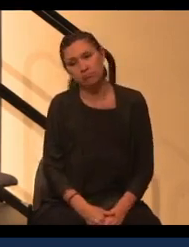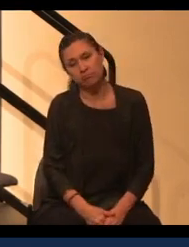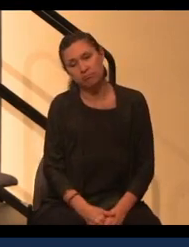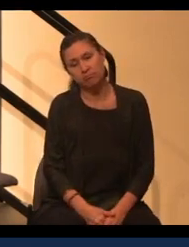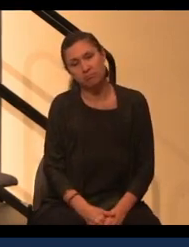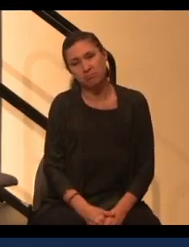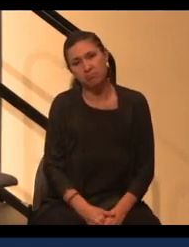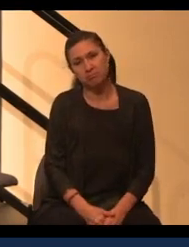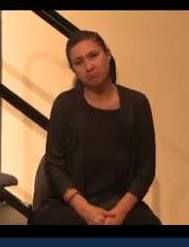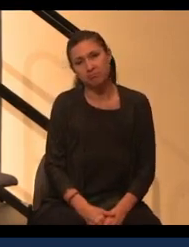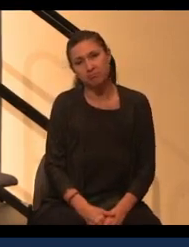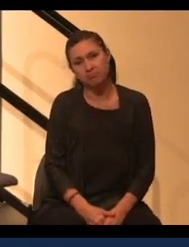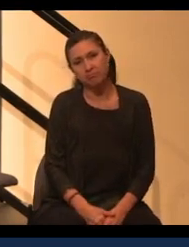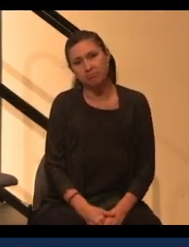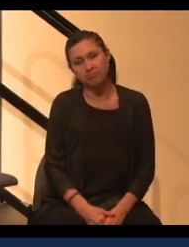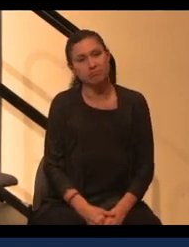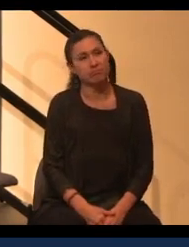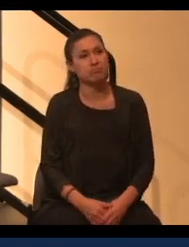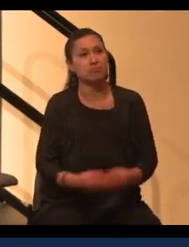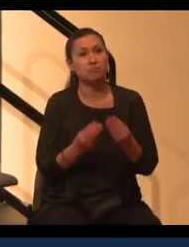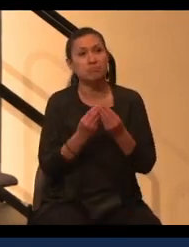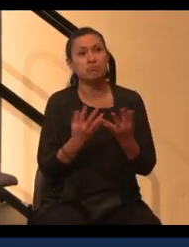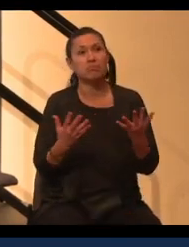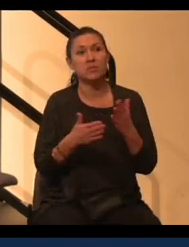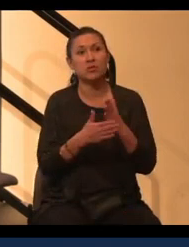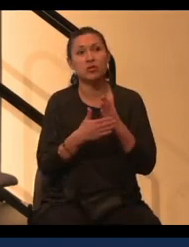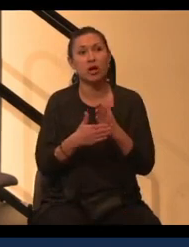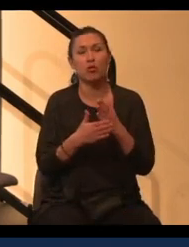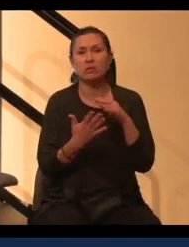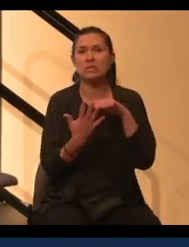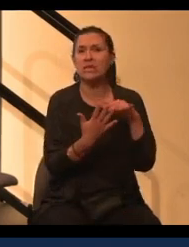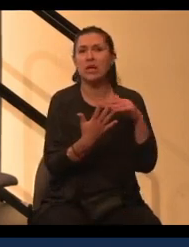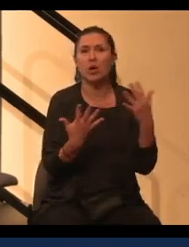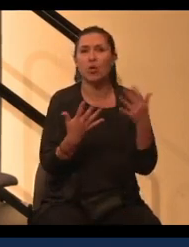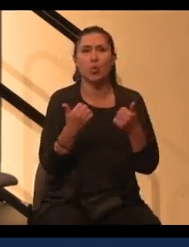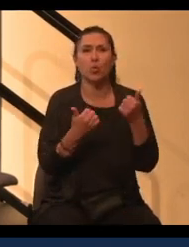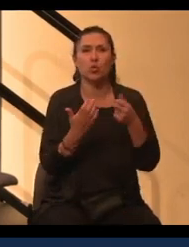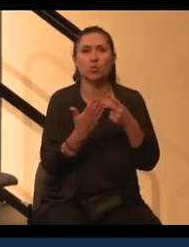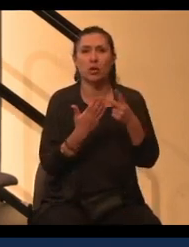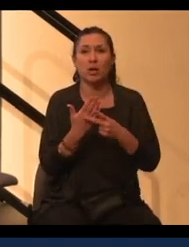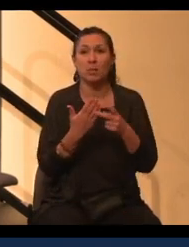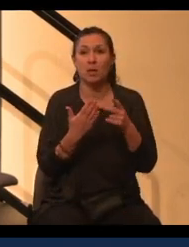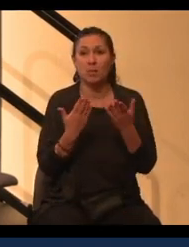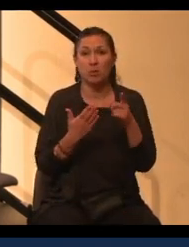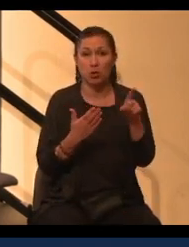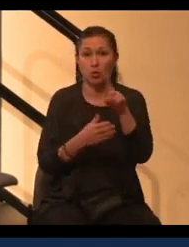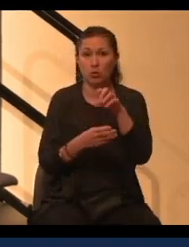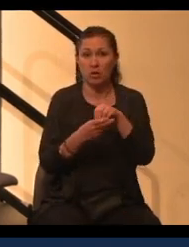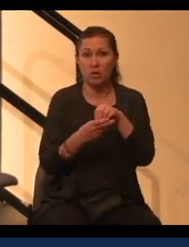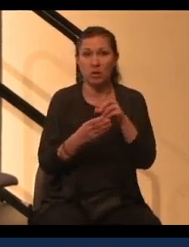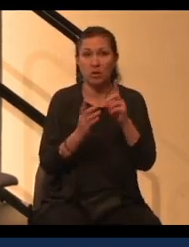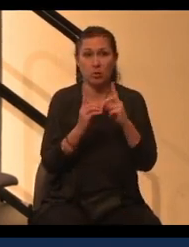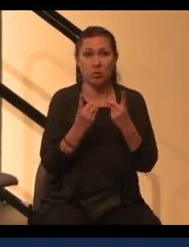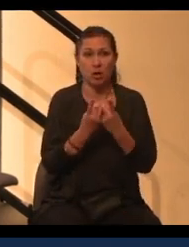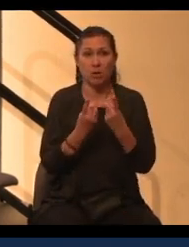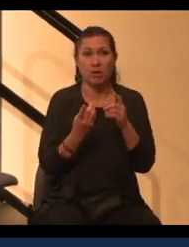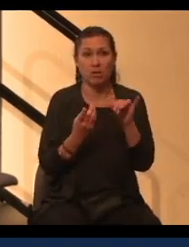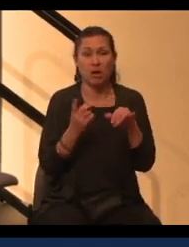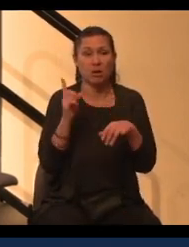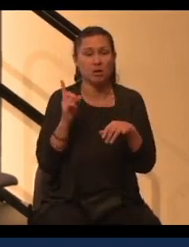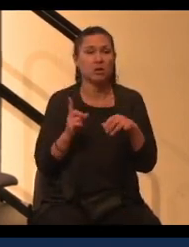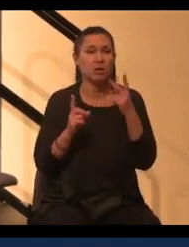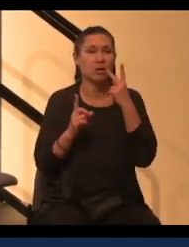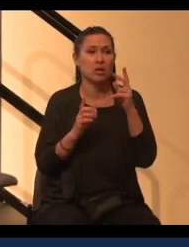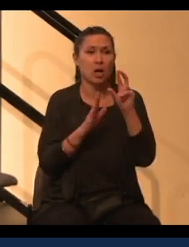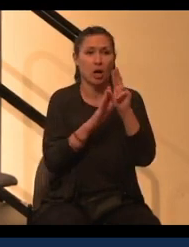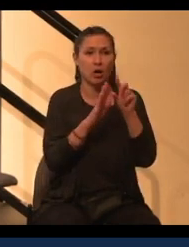Just to share what our students are studying, and for those of you that might be from those departments, you can see that our undergraduate